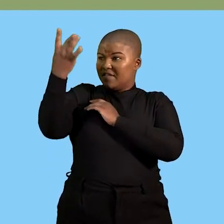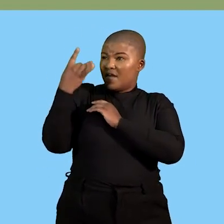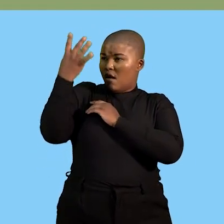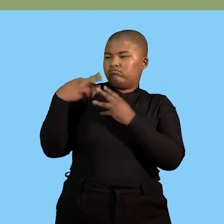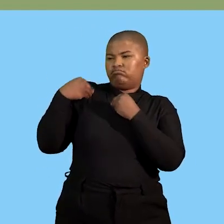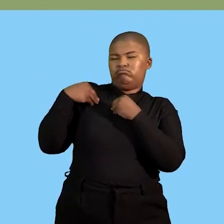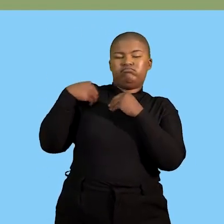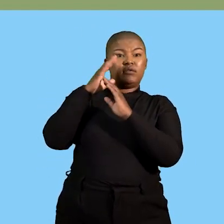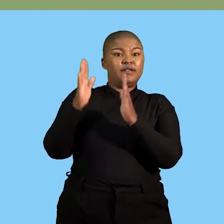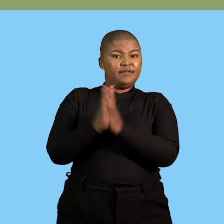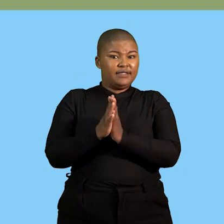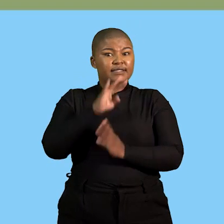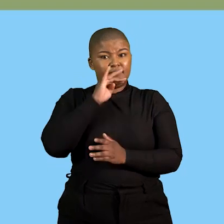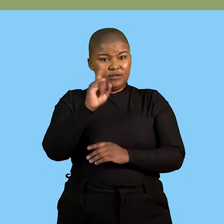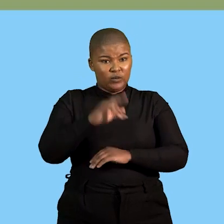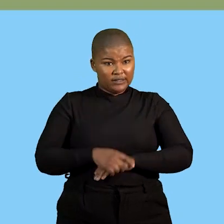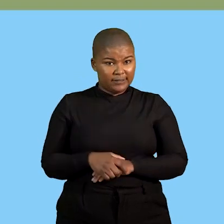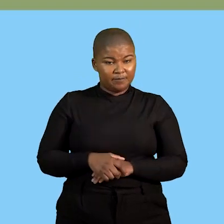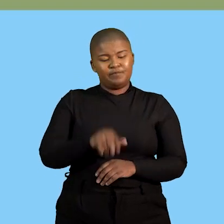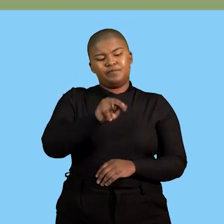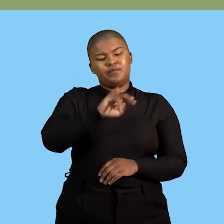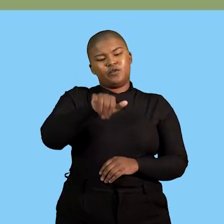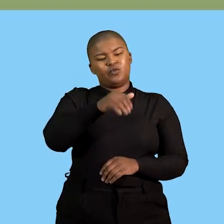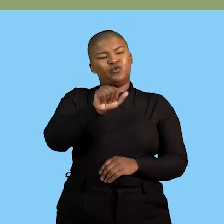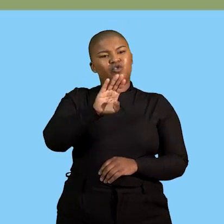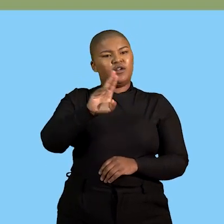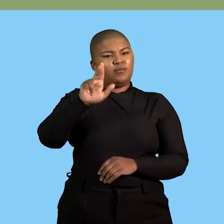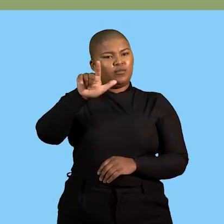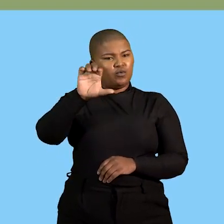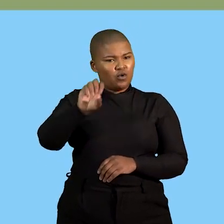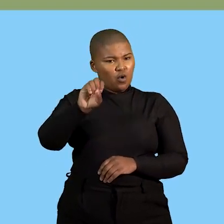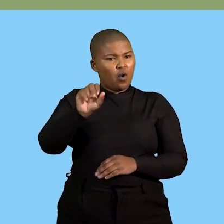top management. So therefore, Njabulo becomes an